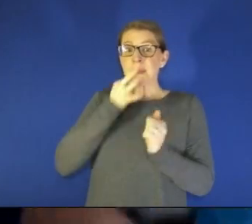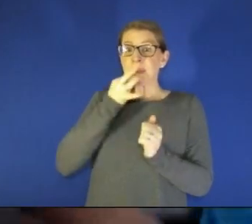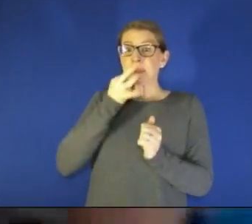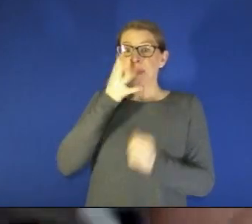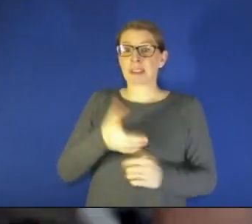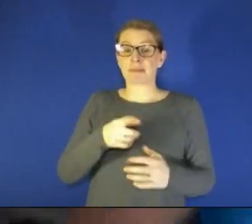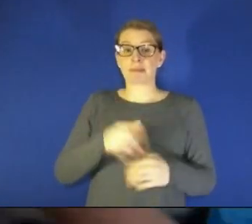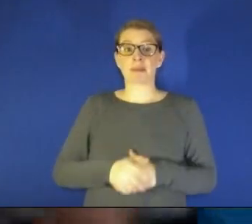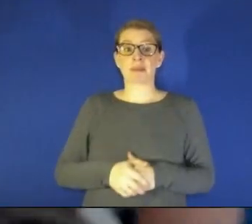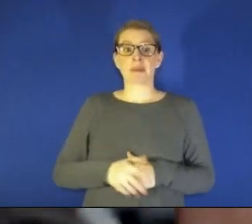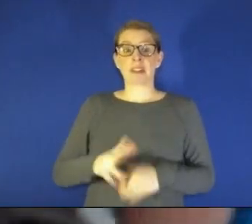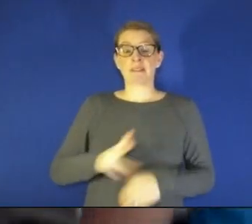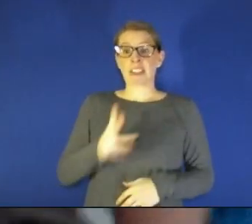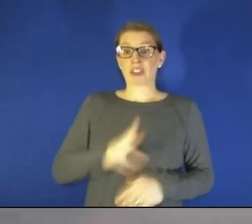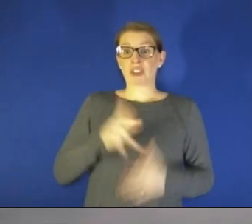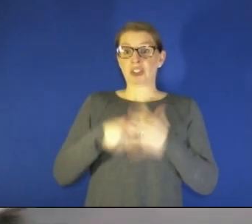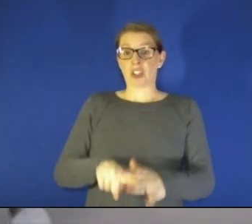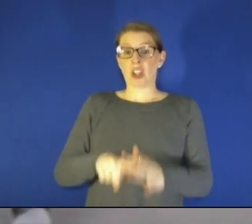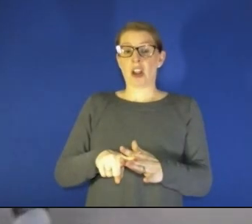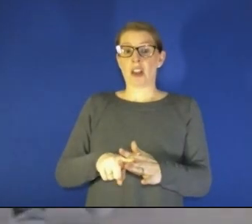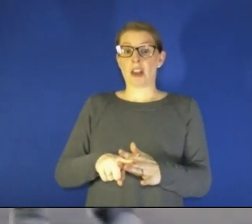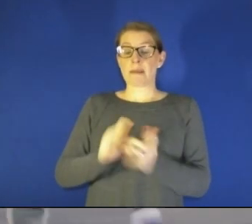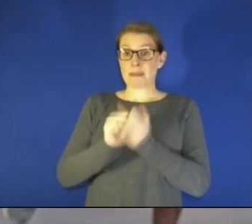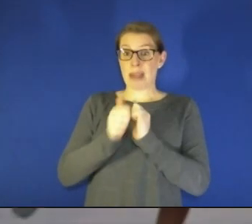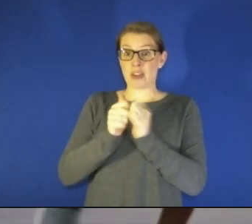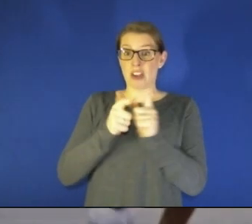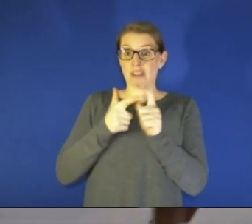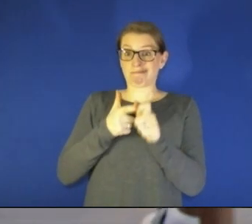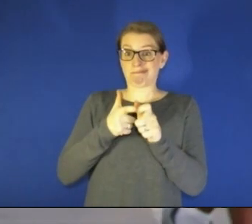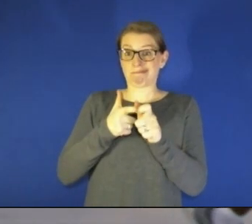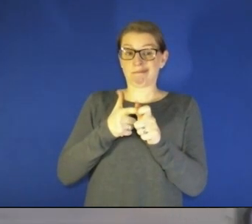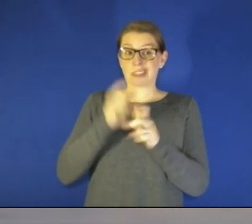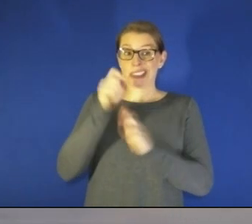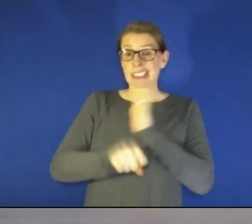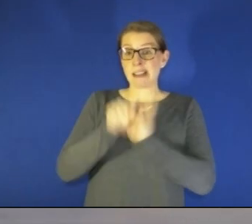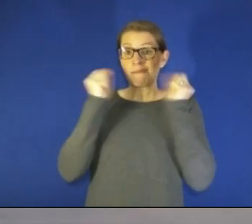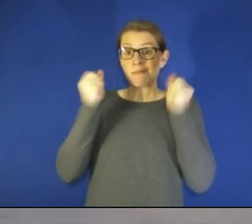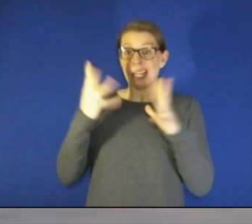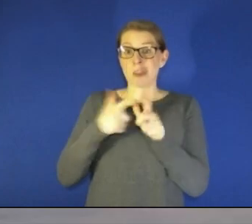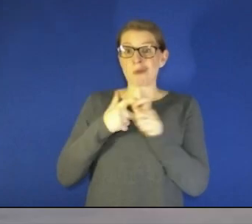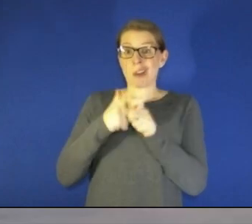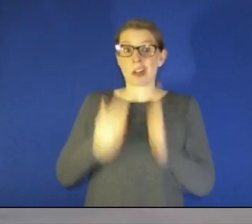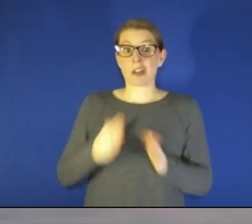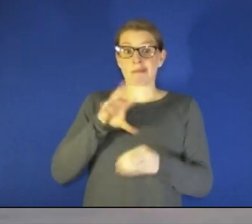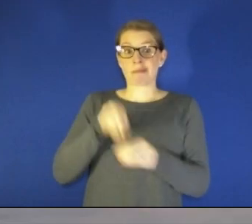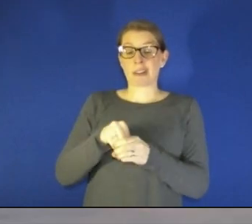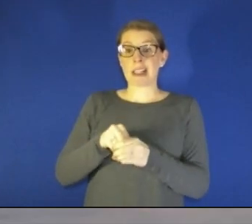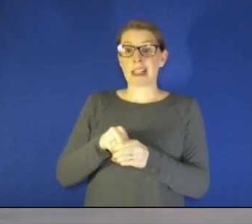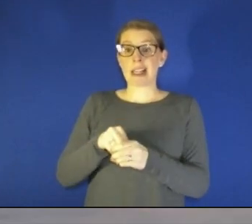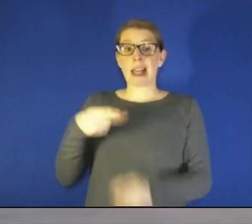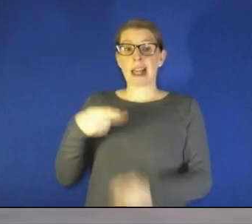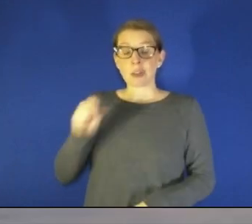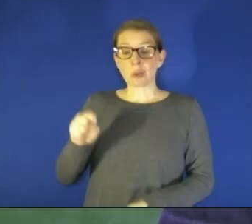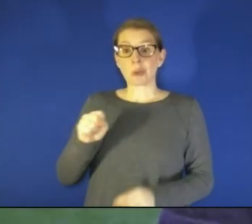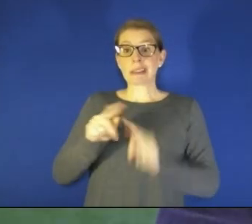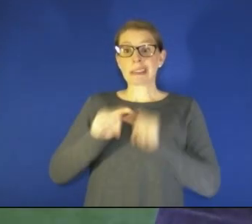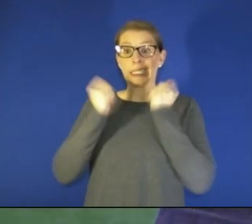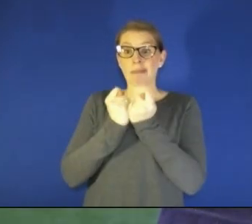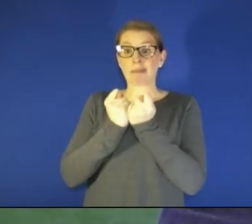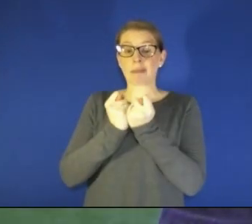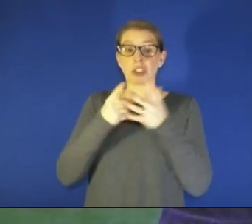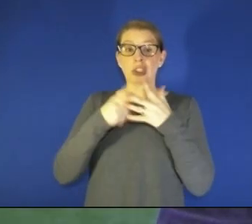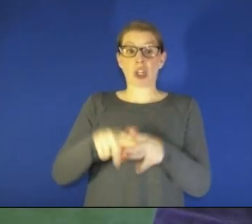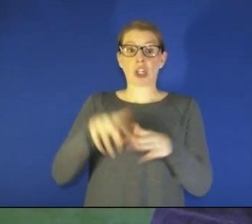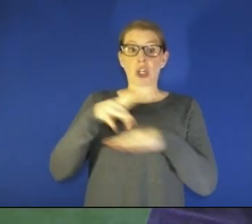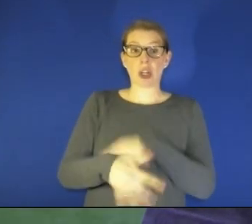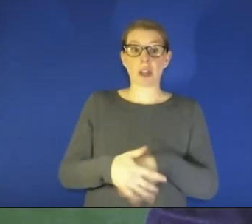the unofficial start of marathon season, and many runners, including high school teens, are getting a head start. It's really